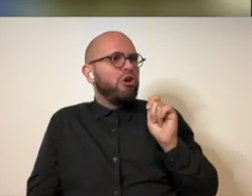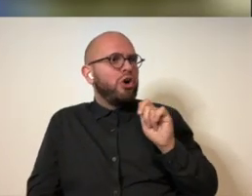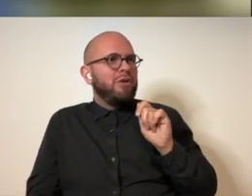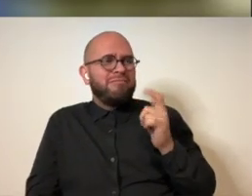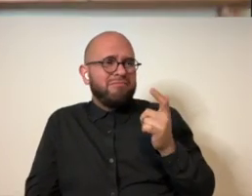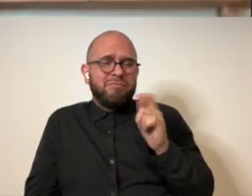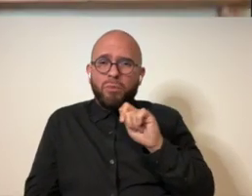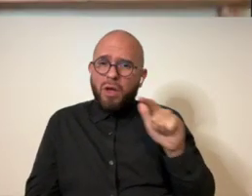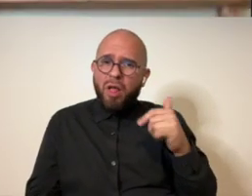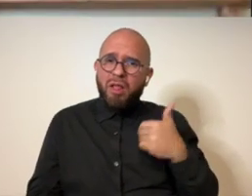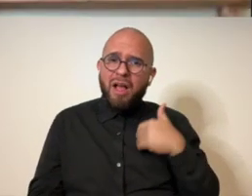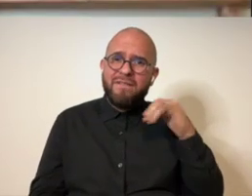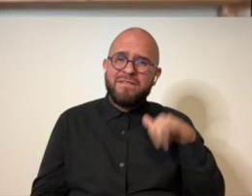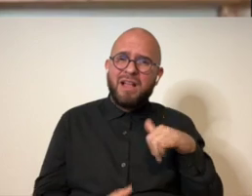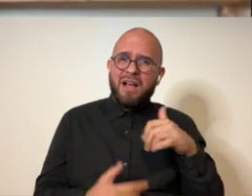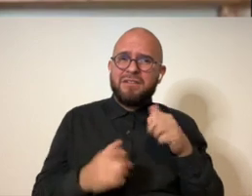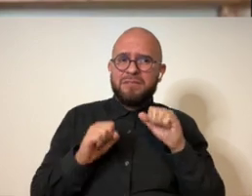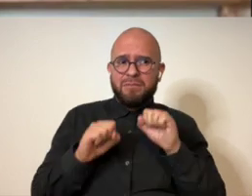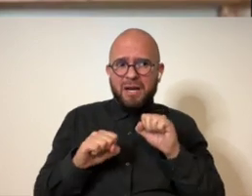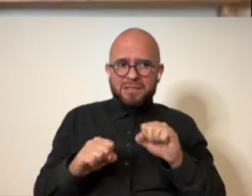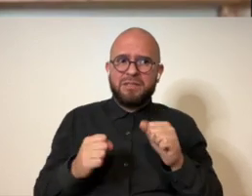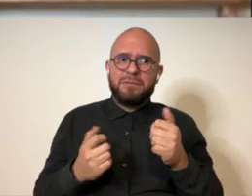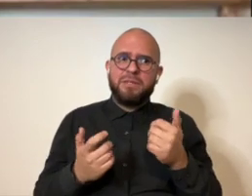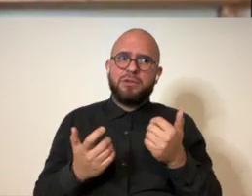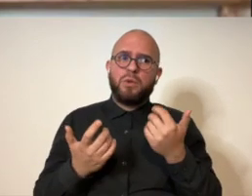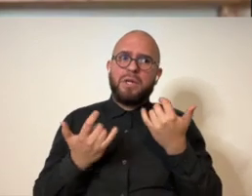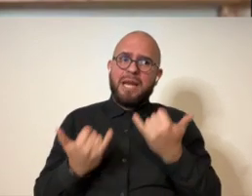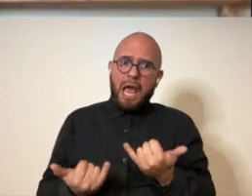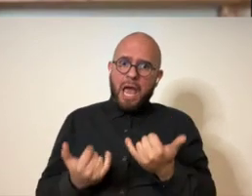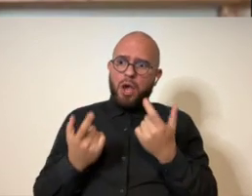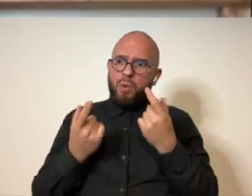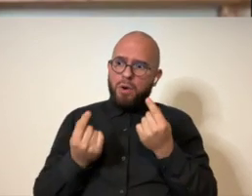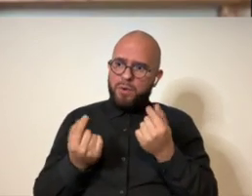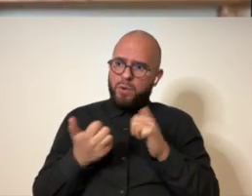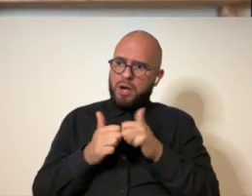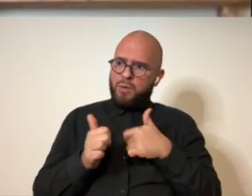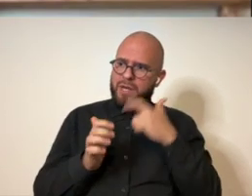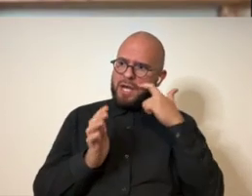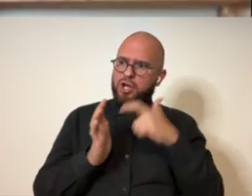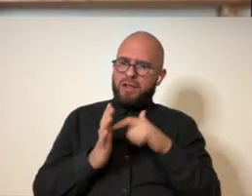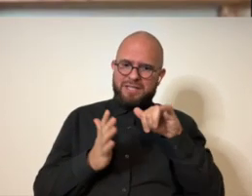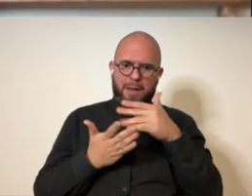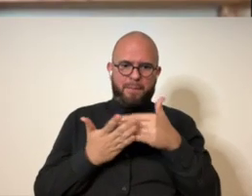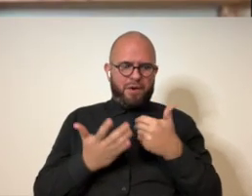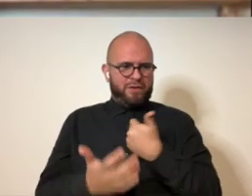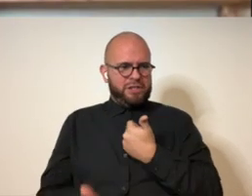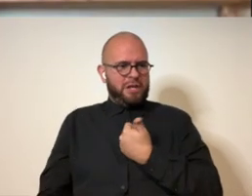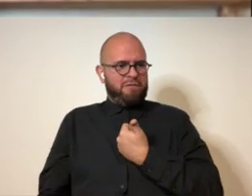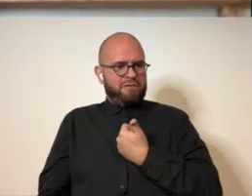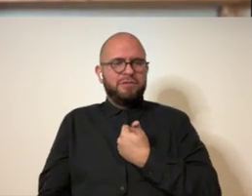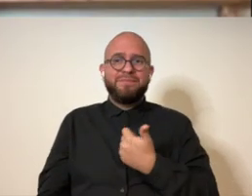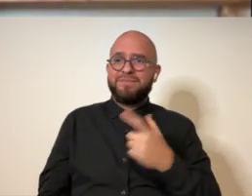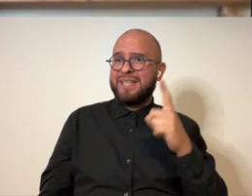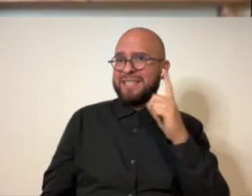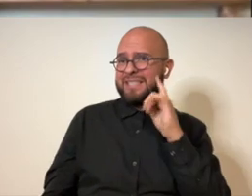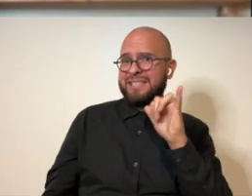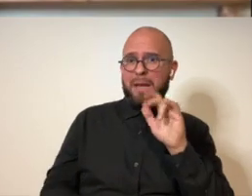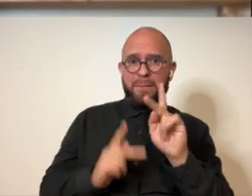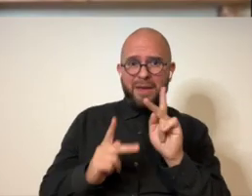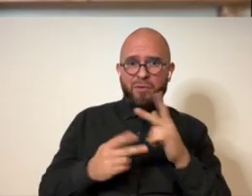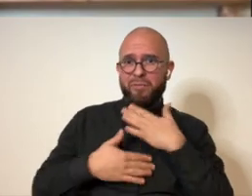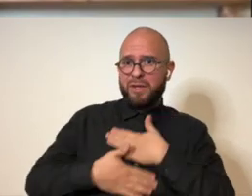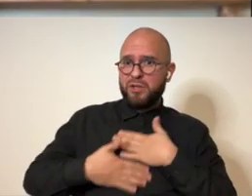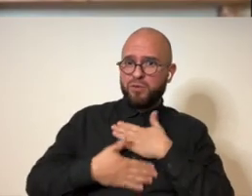of, instead of just pointing your finger at it, it's like, we all have that capacity. What can we do to say, okay,